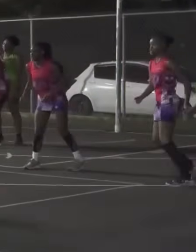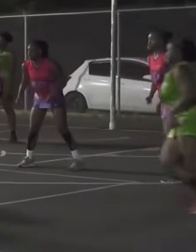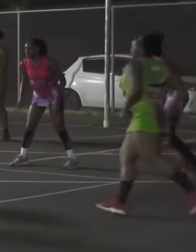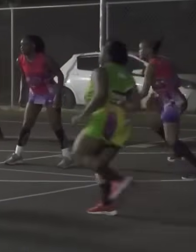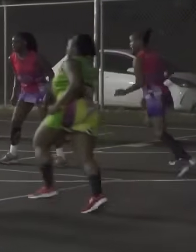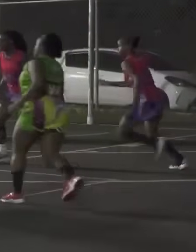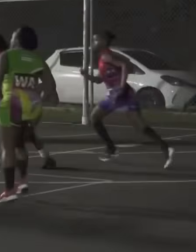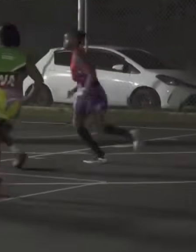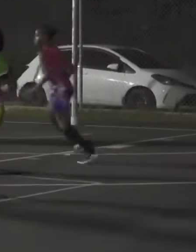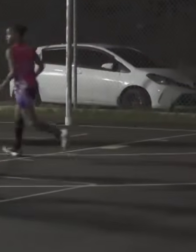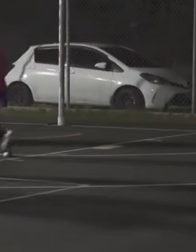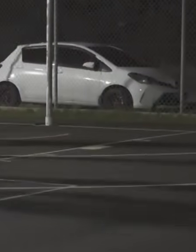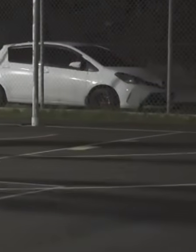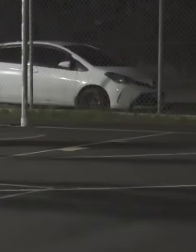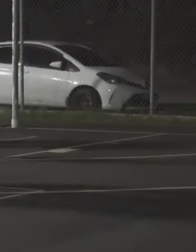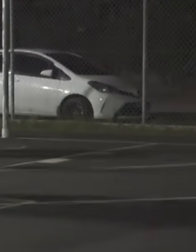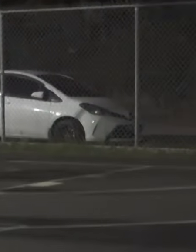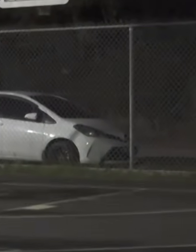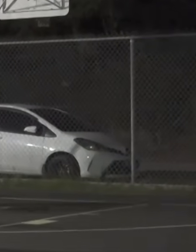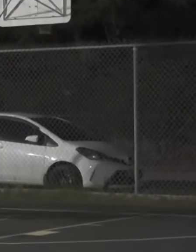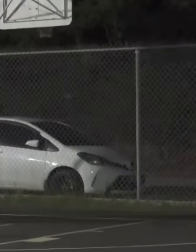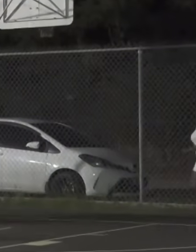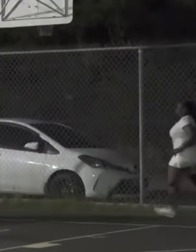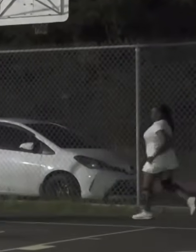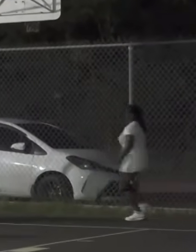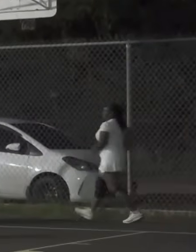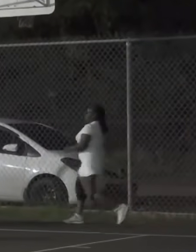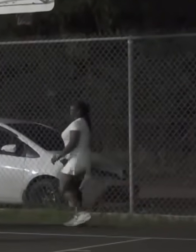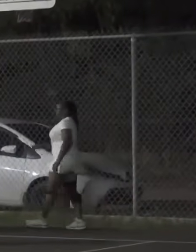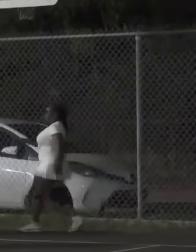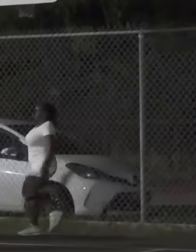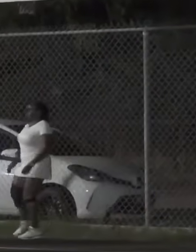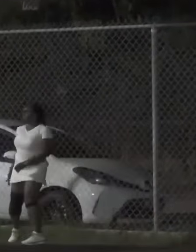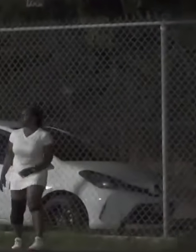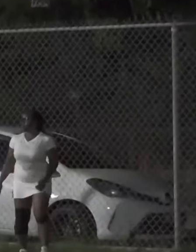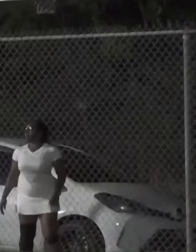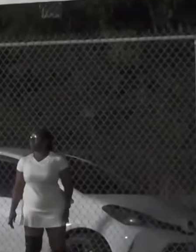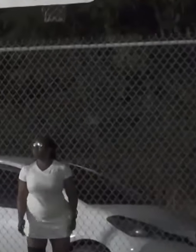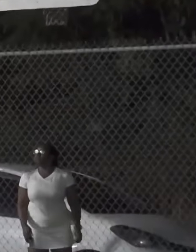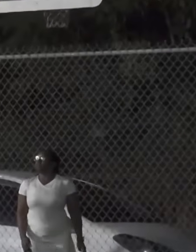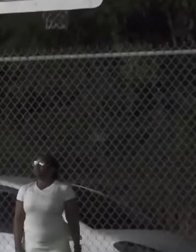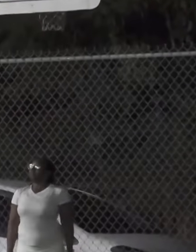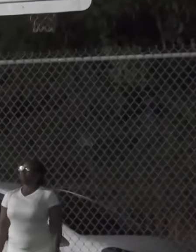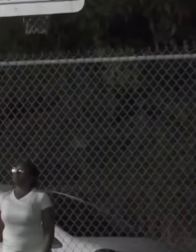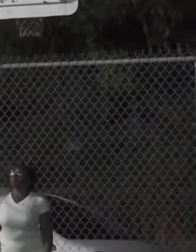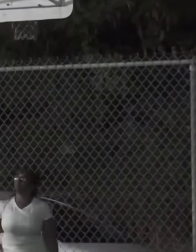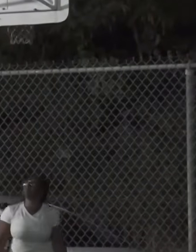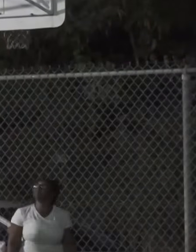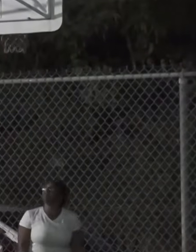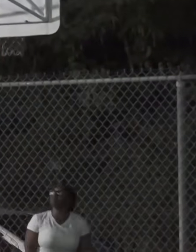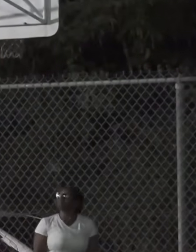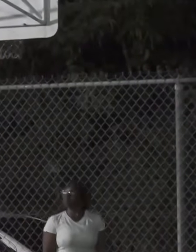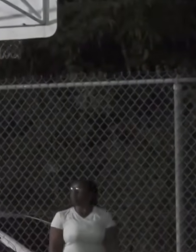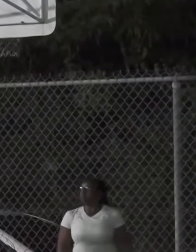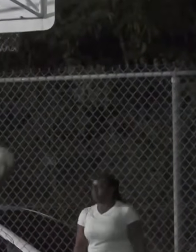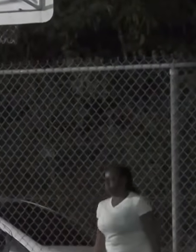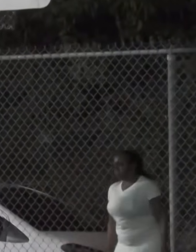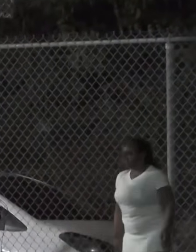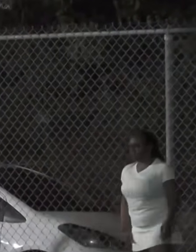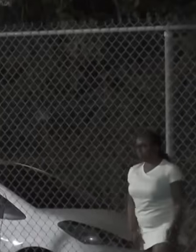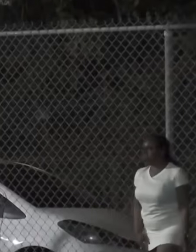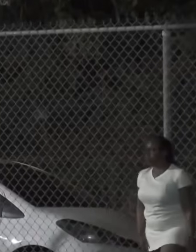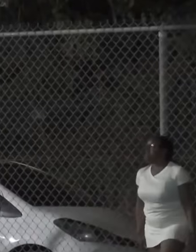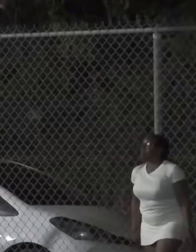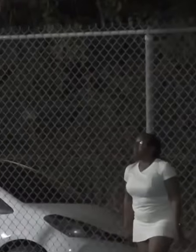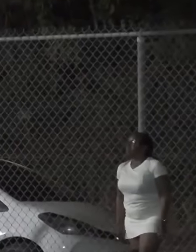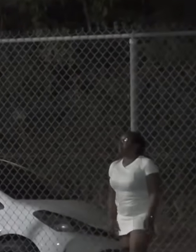their straps early, taking the aerial route. Cyrus with another opportunity, misses the first. Goal attack.